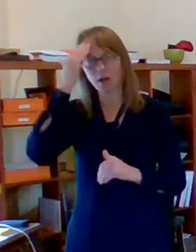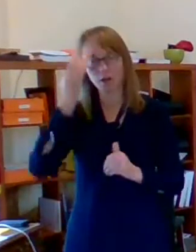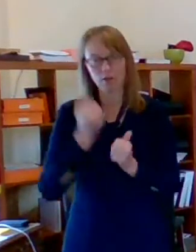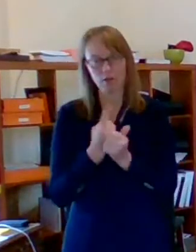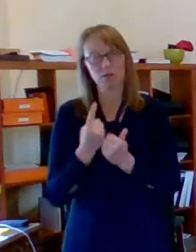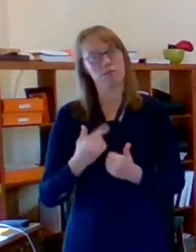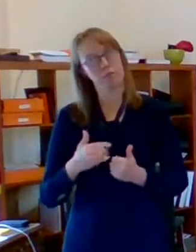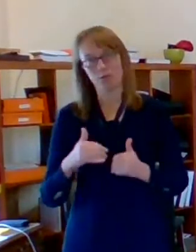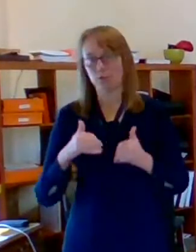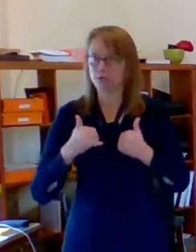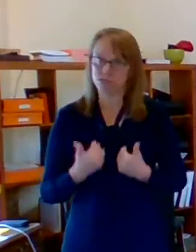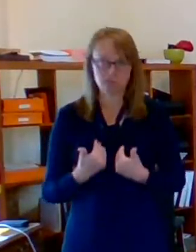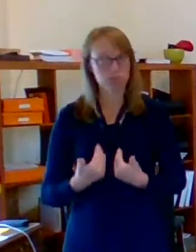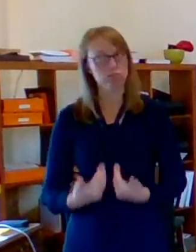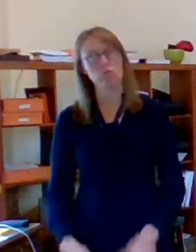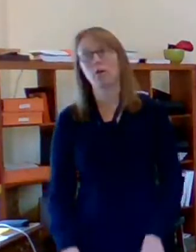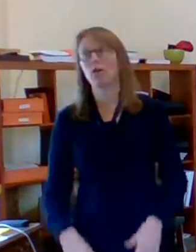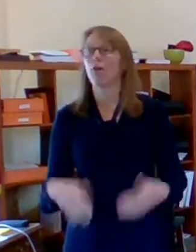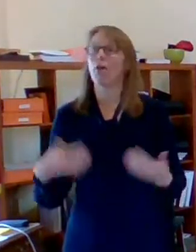I know everyone's fatigued.